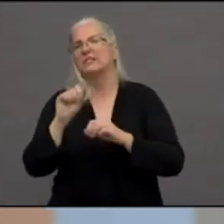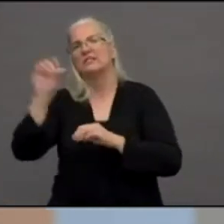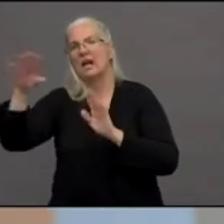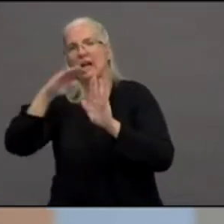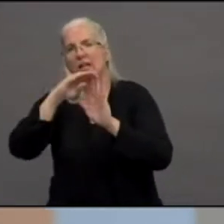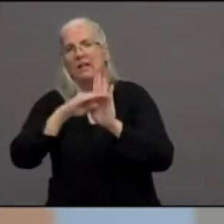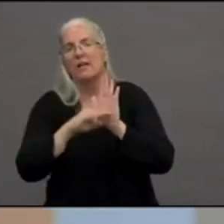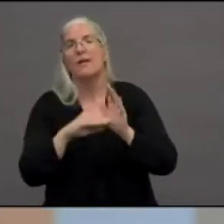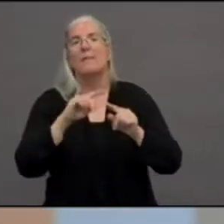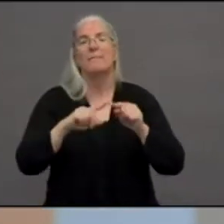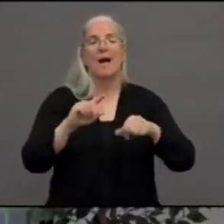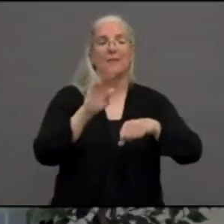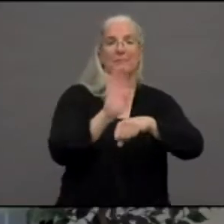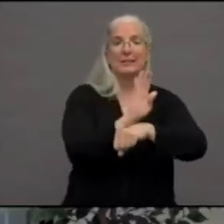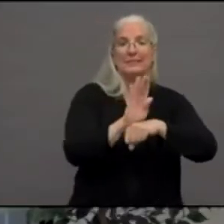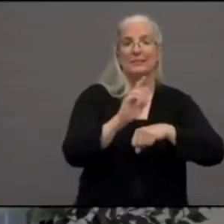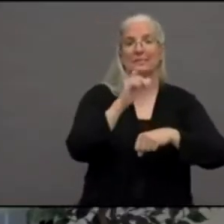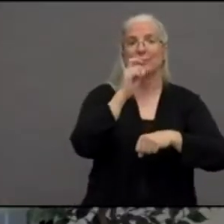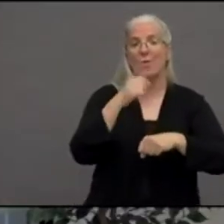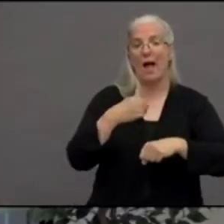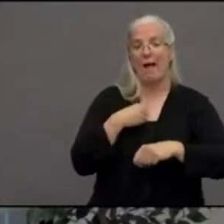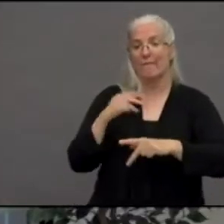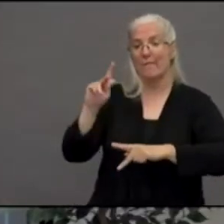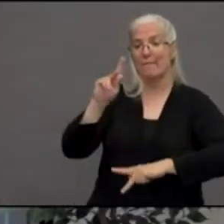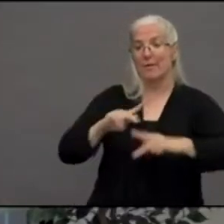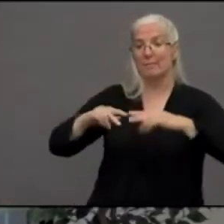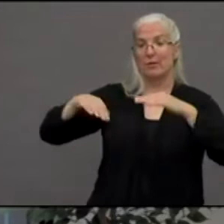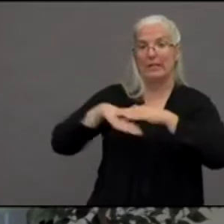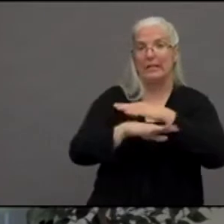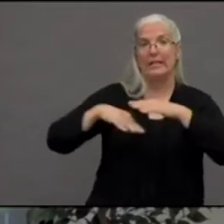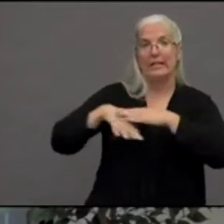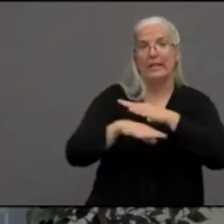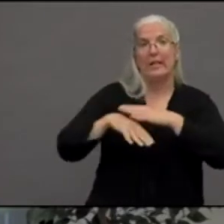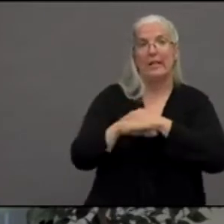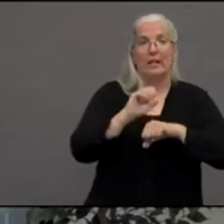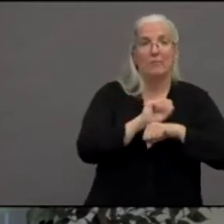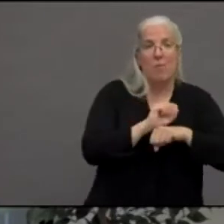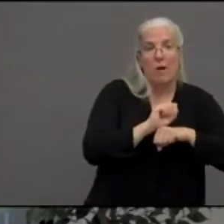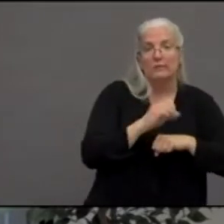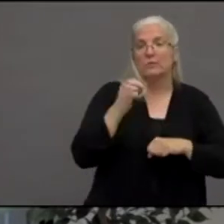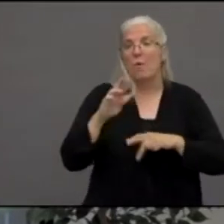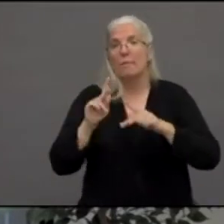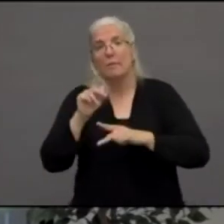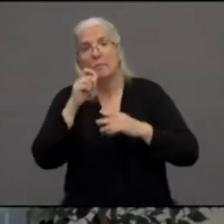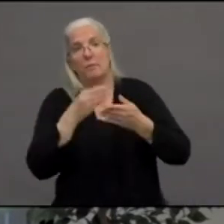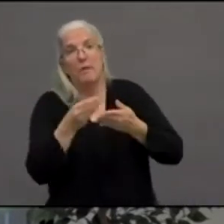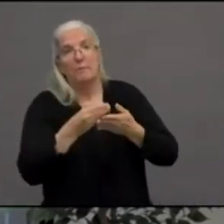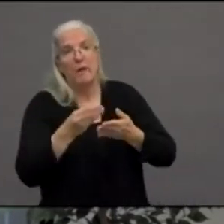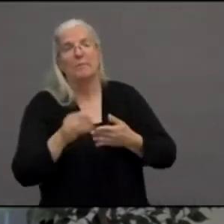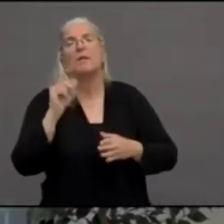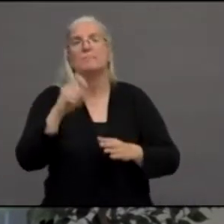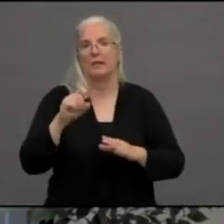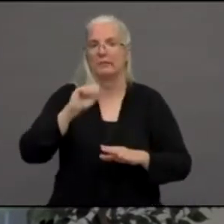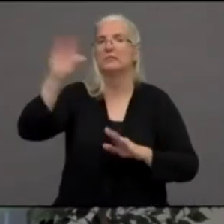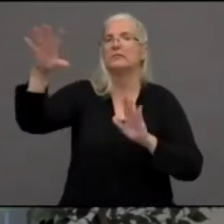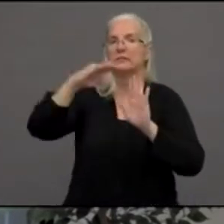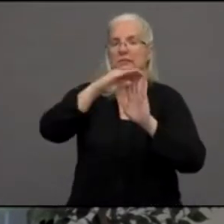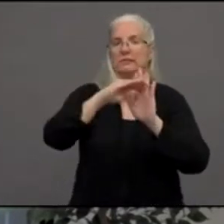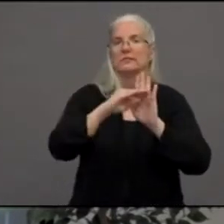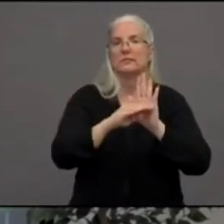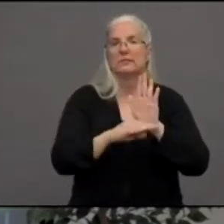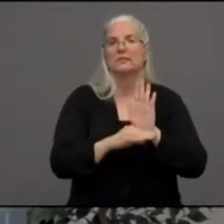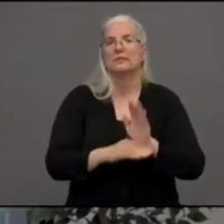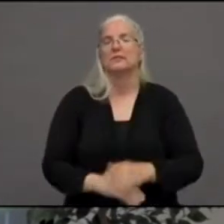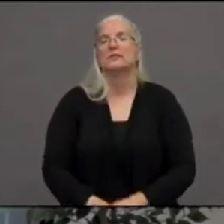to submit a social distancing protocol. Absolutely. I'm looking at the comments here and it says, oh boy, it looks like he just got a haircut a